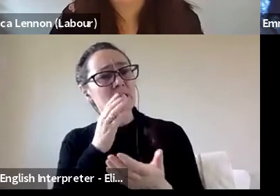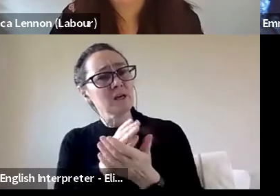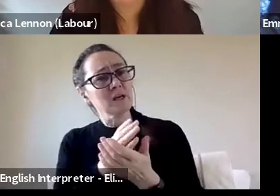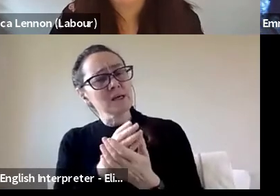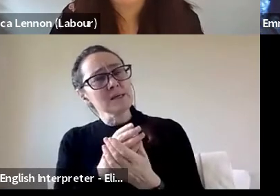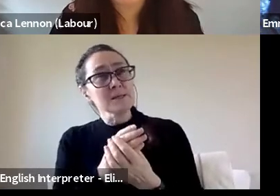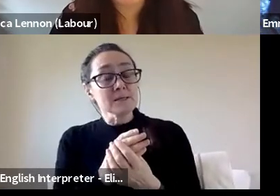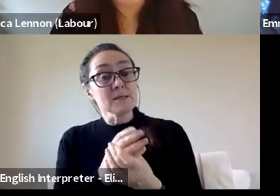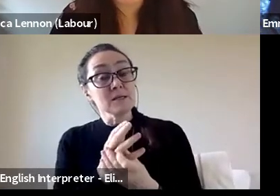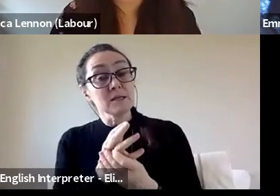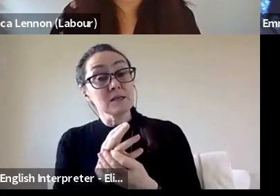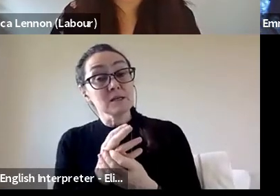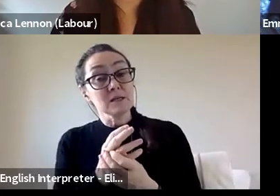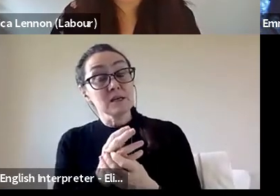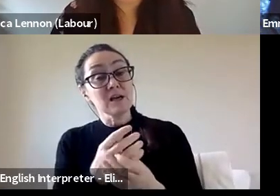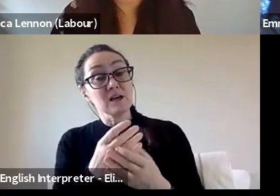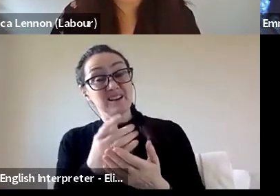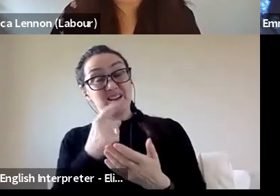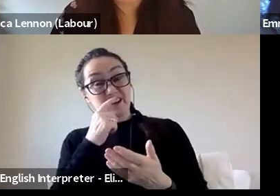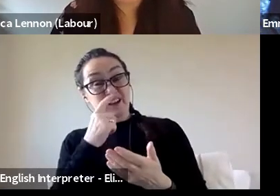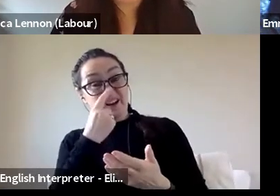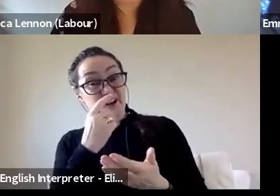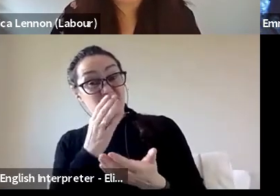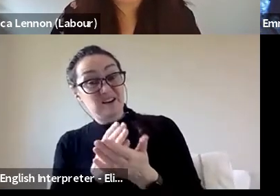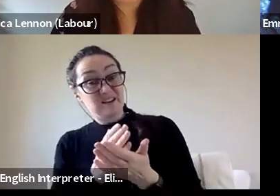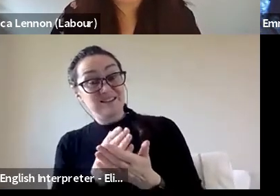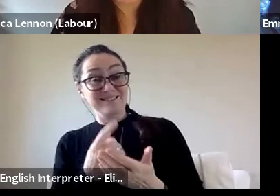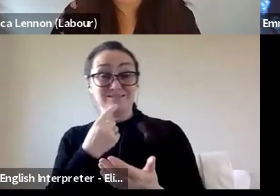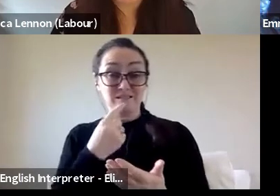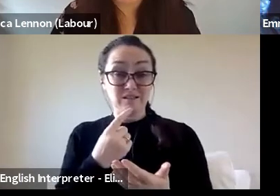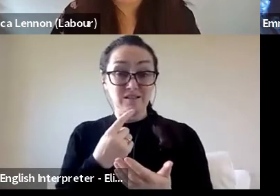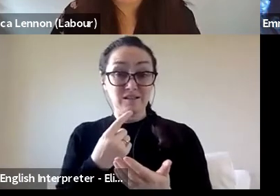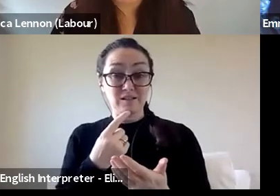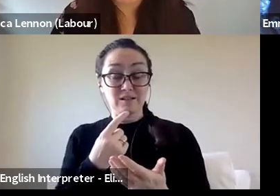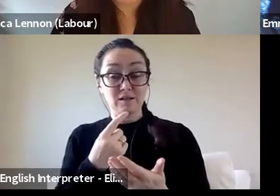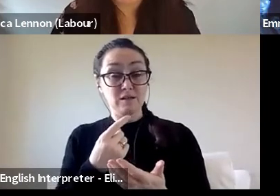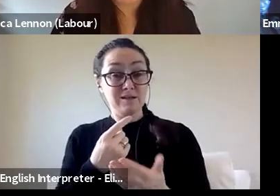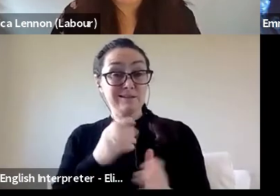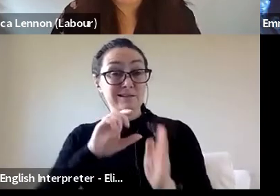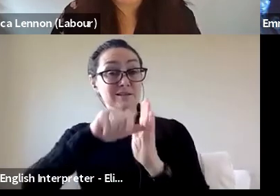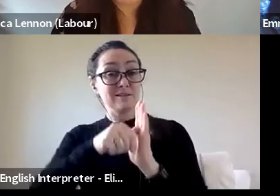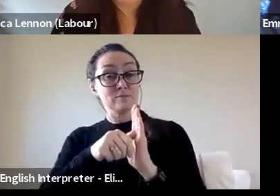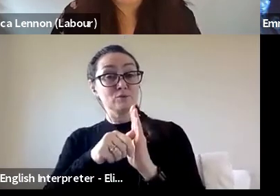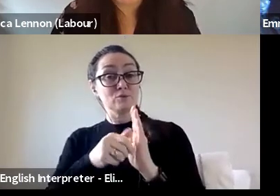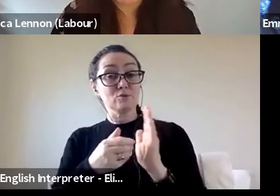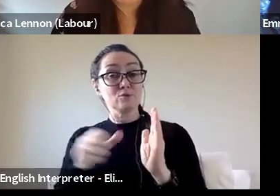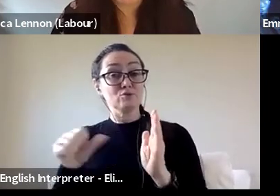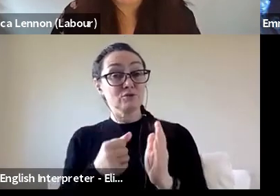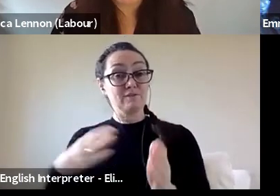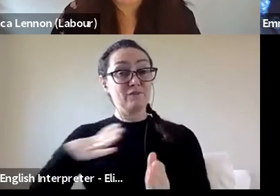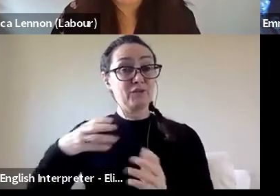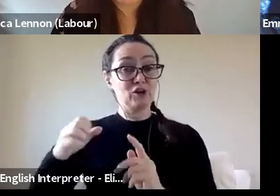realistic, for instance, to suggest free rail travel for disabled people who already qualify for free bus travel?